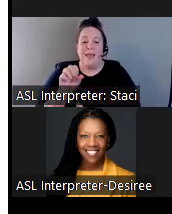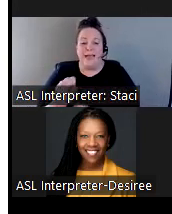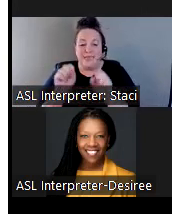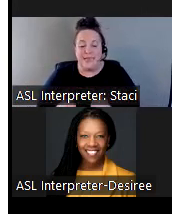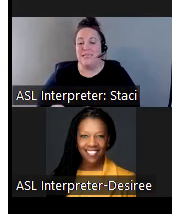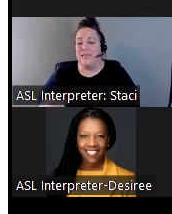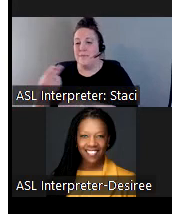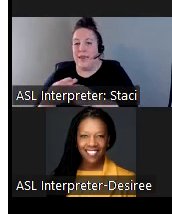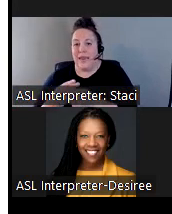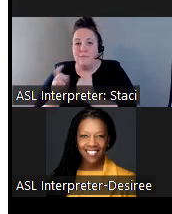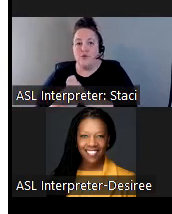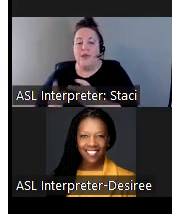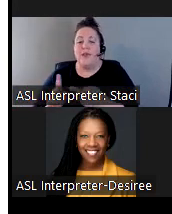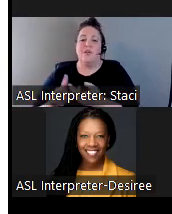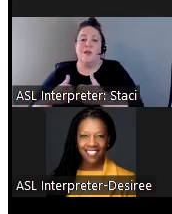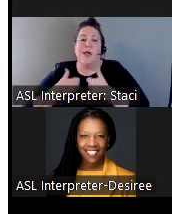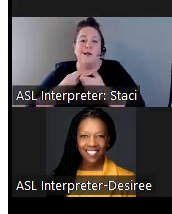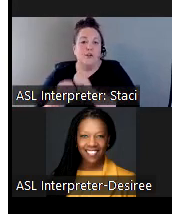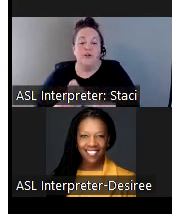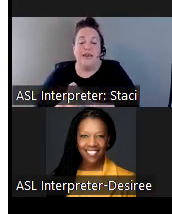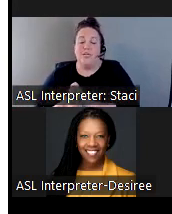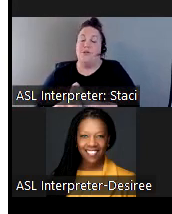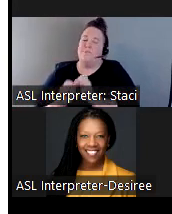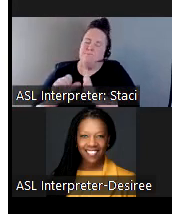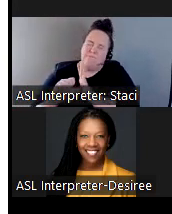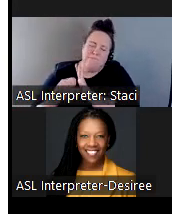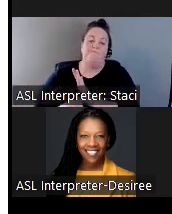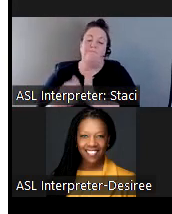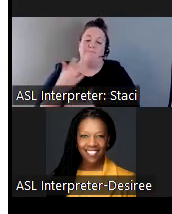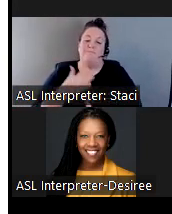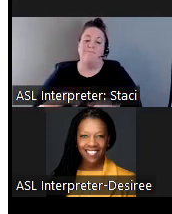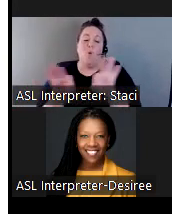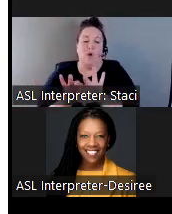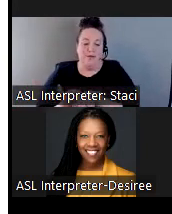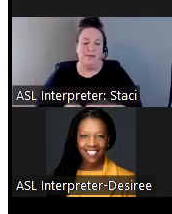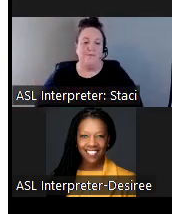changes and addresses and extra context. I can't stress that enough. Go ahead.